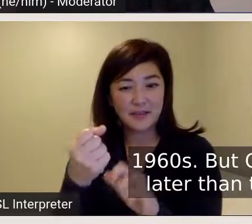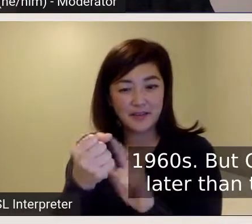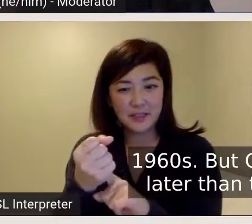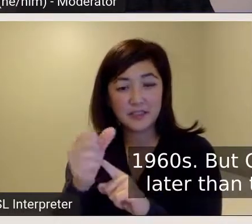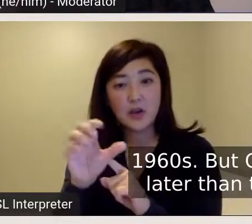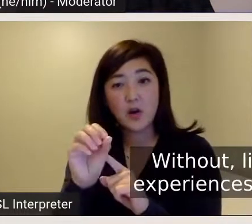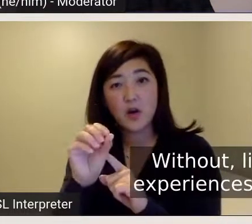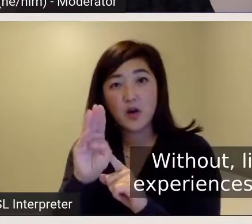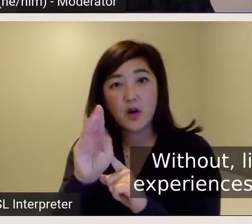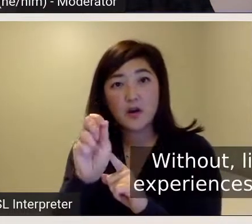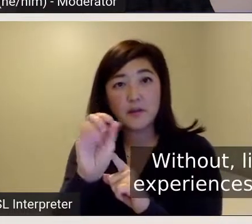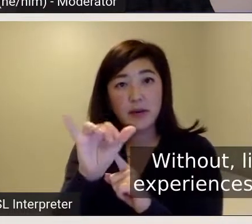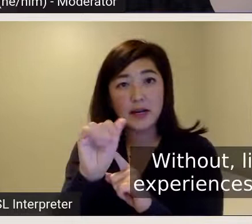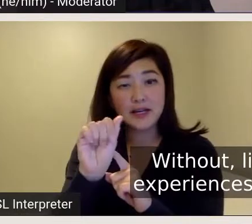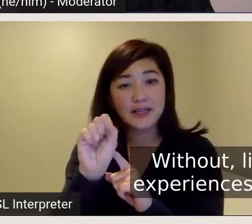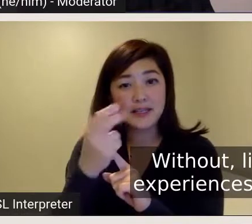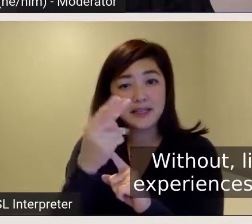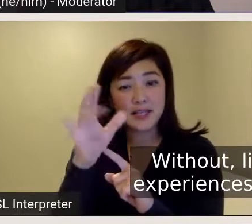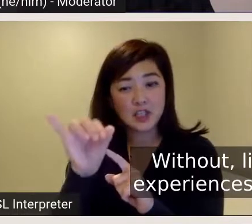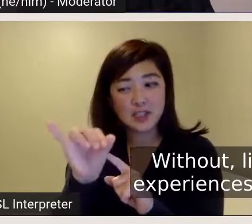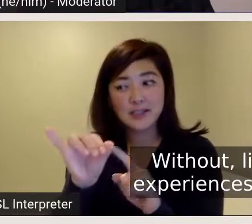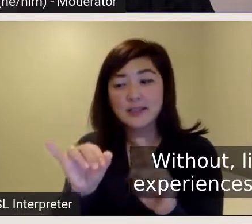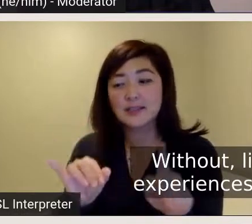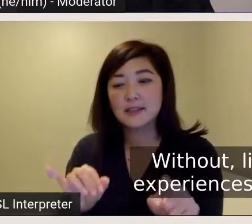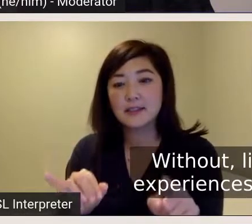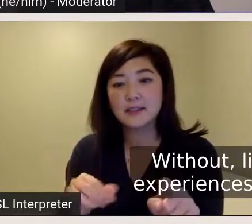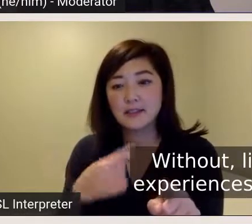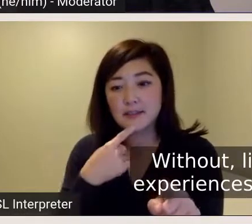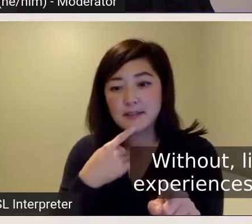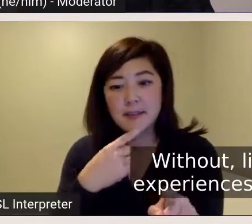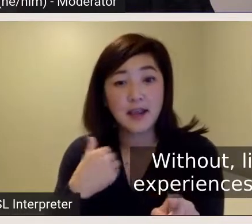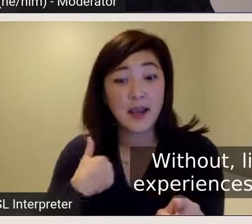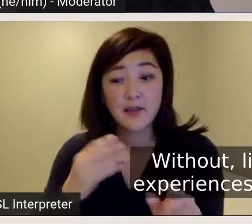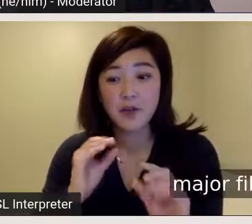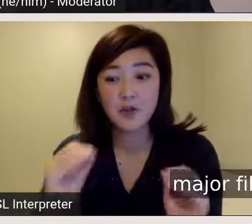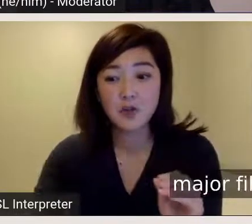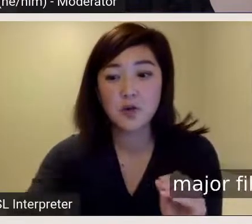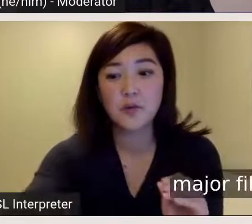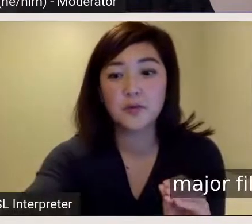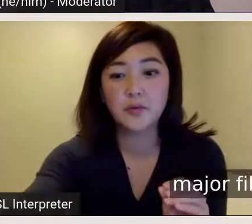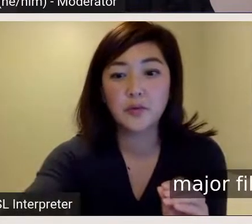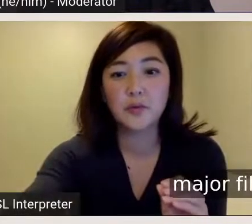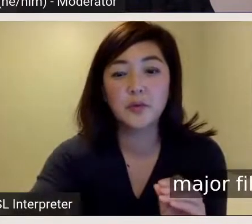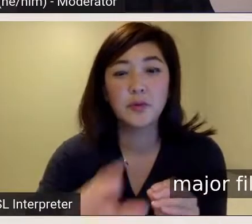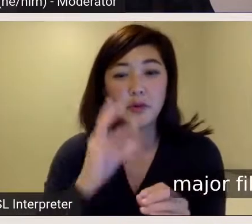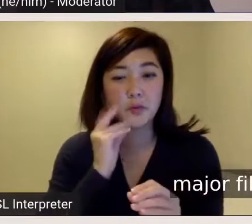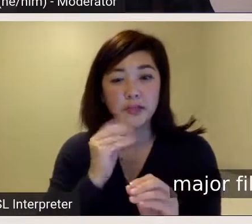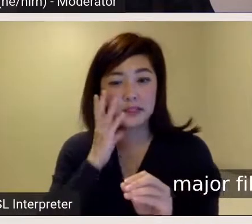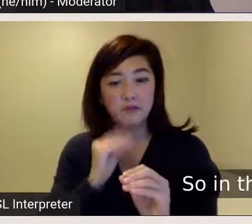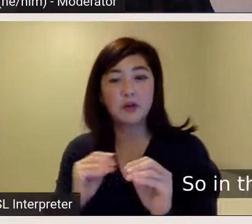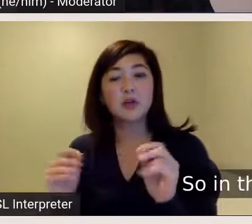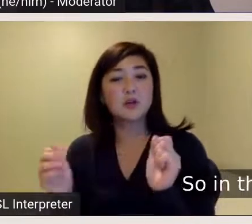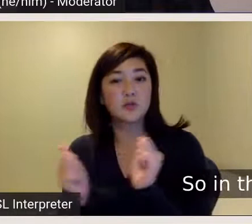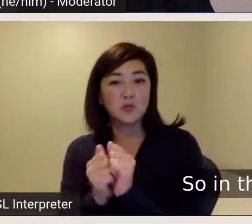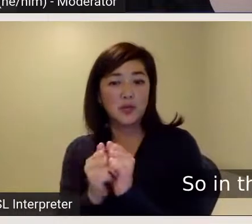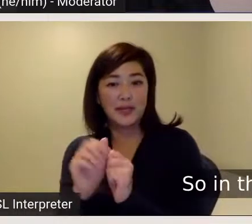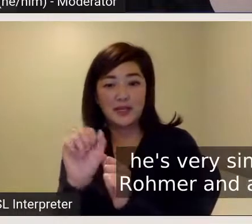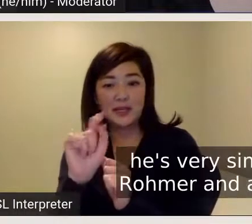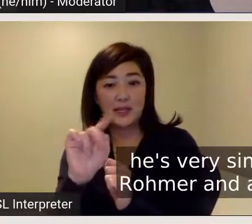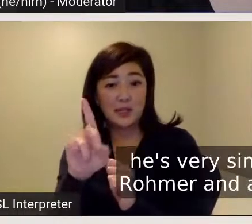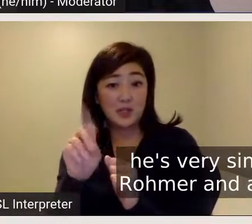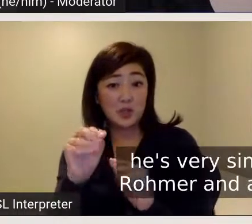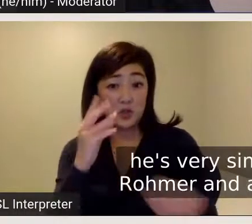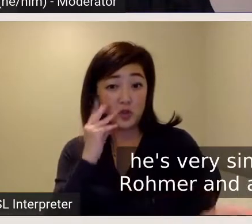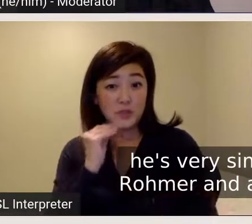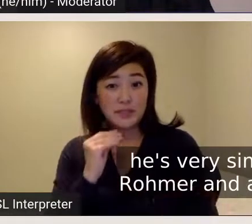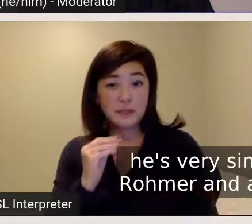people, without, like I said, any experiences at major film studios. So in that sense, he's